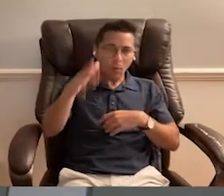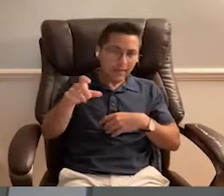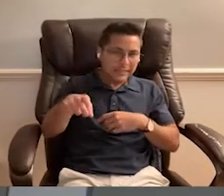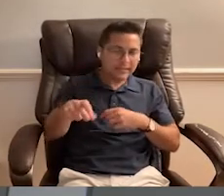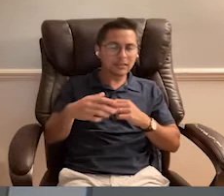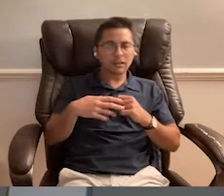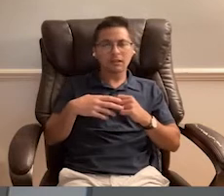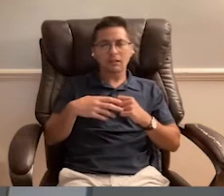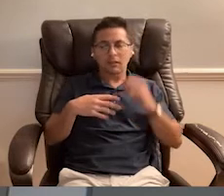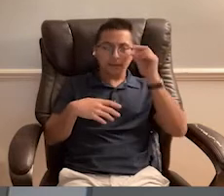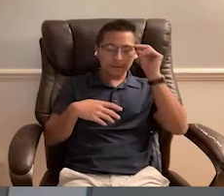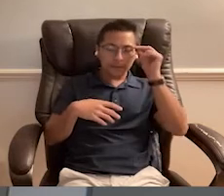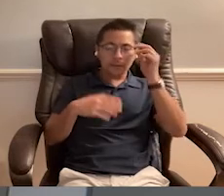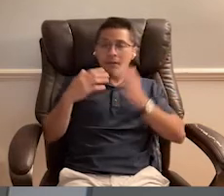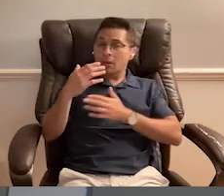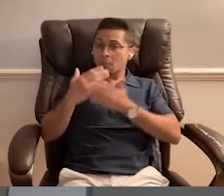we will need.